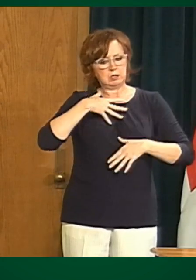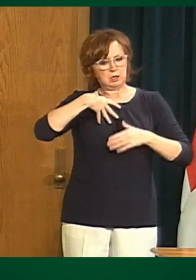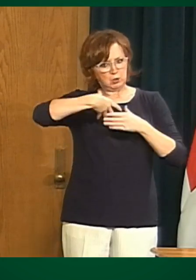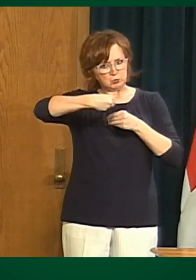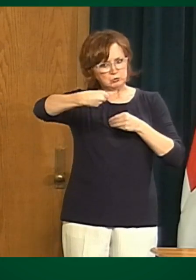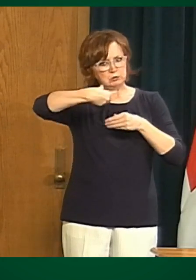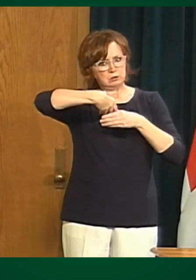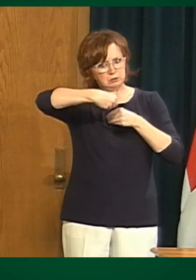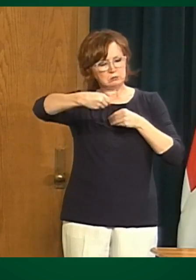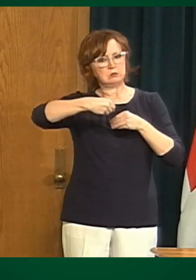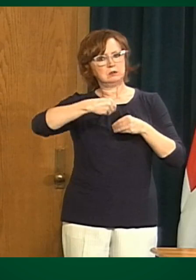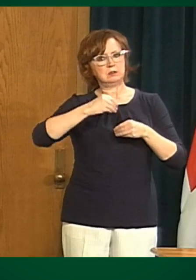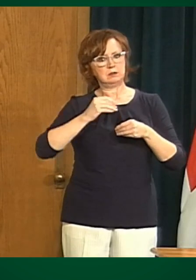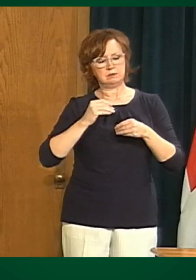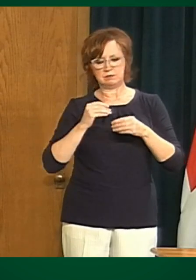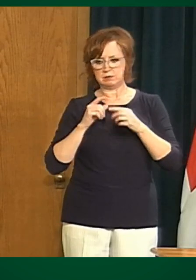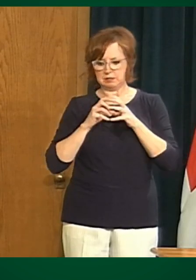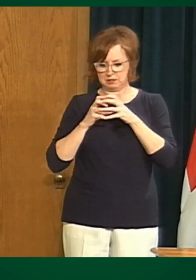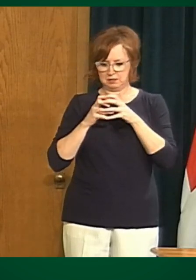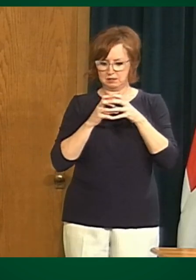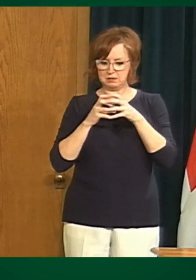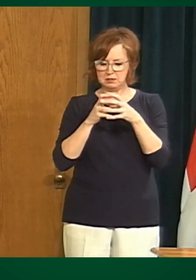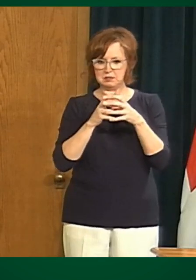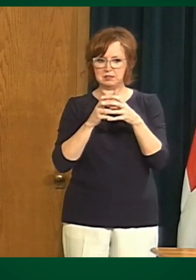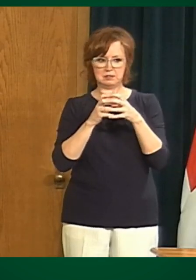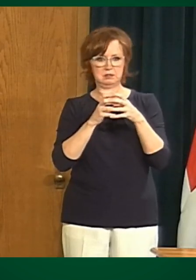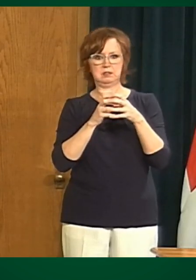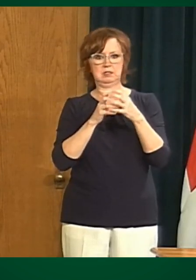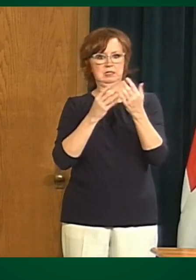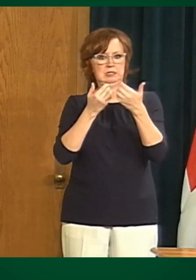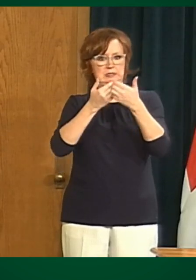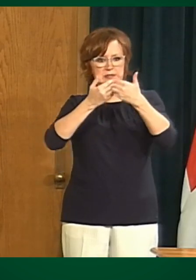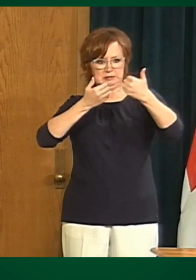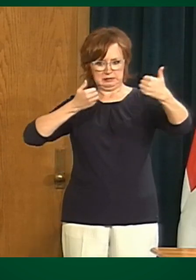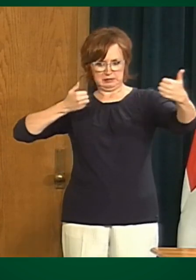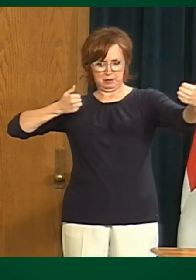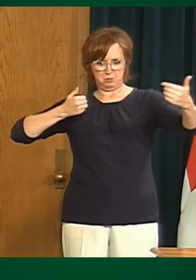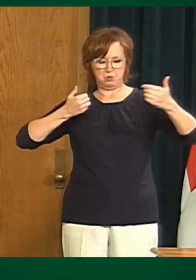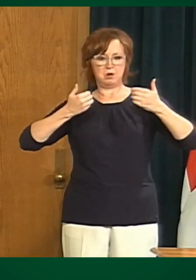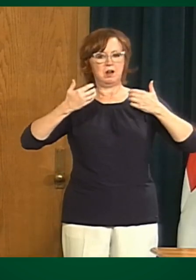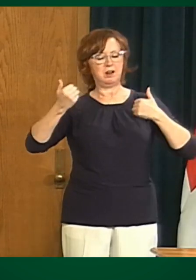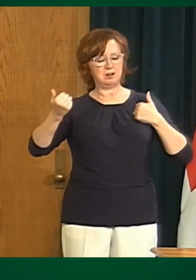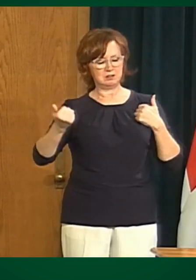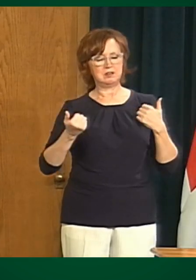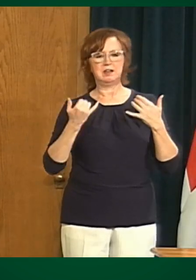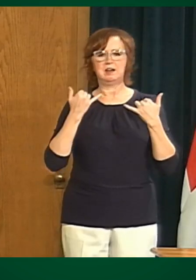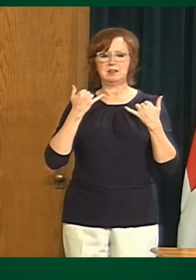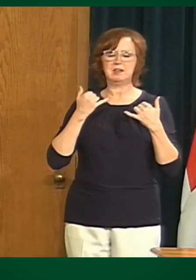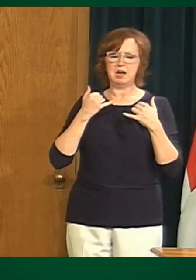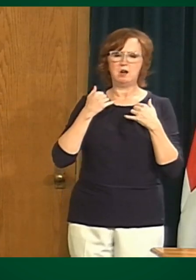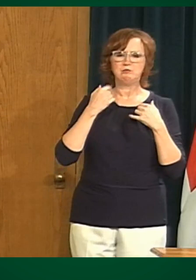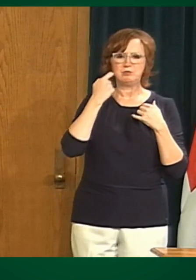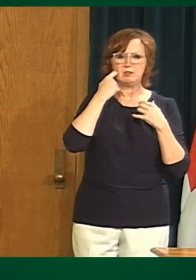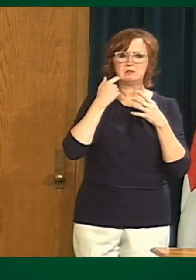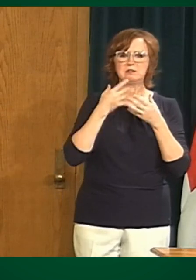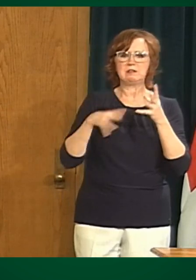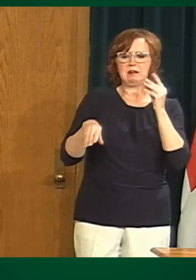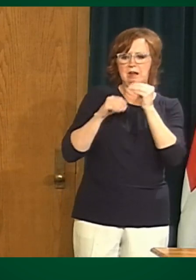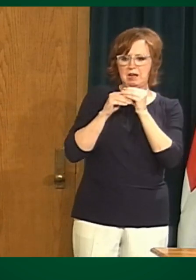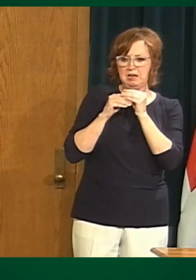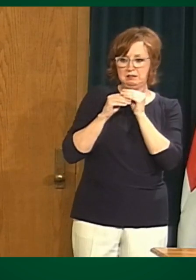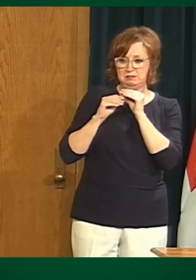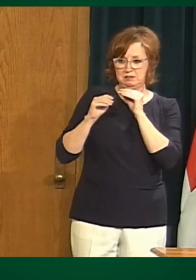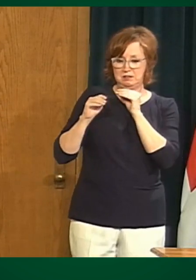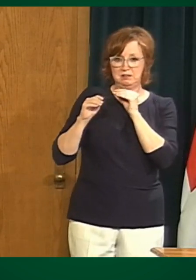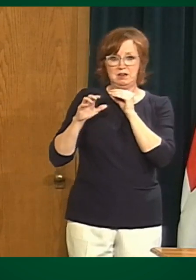and responsible way. There is now the opportunity to connect with one or two friends outside of your household, or to connect with